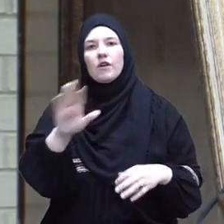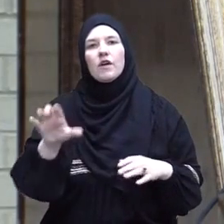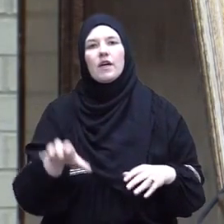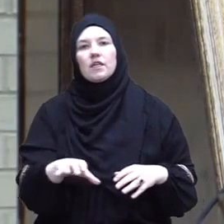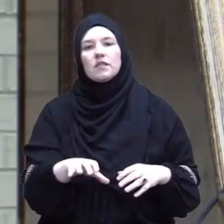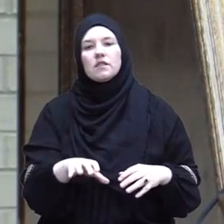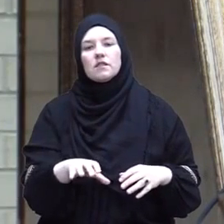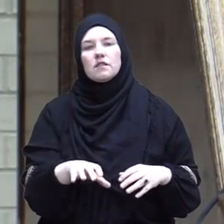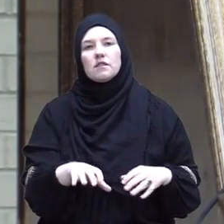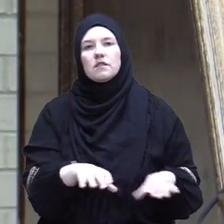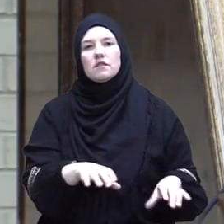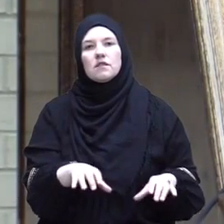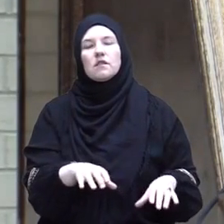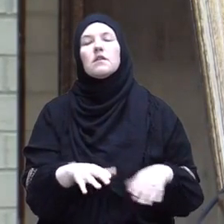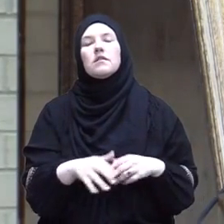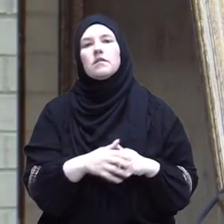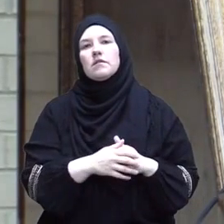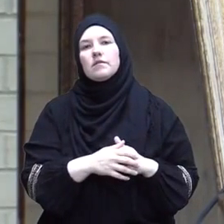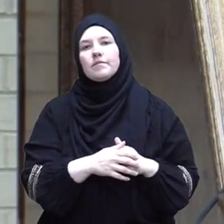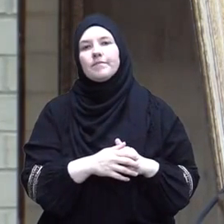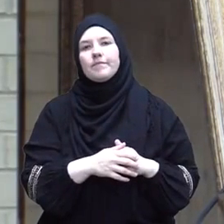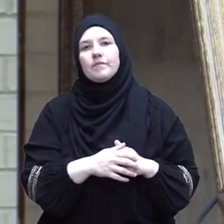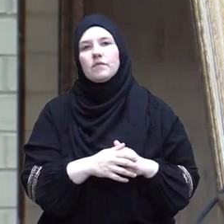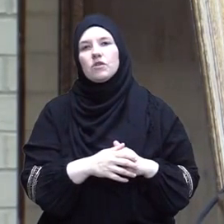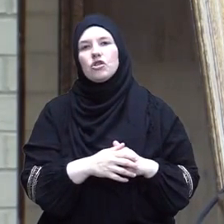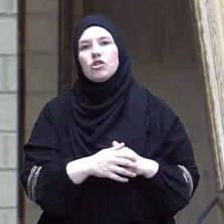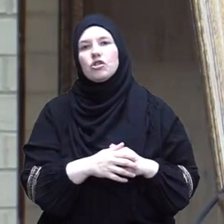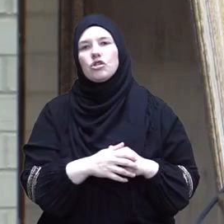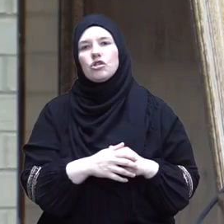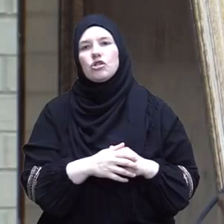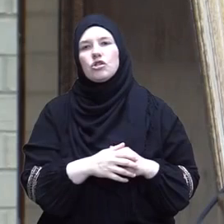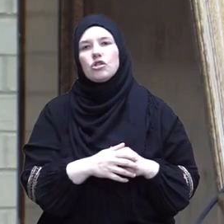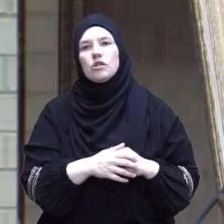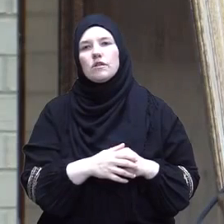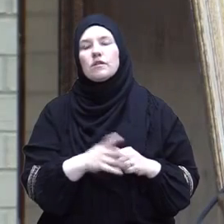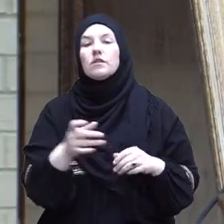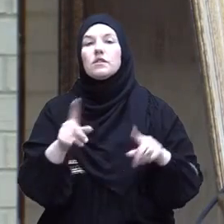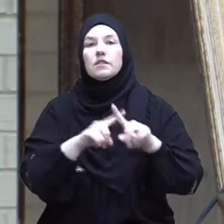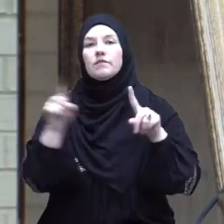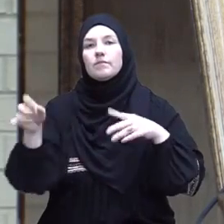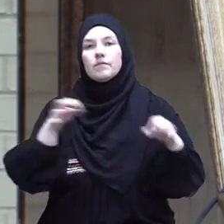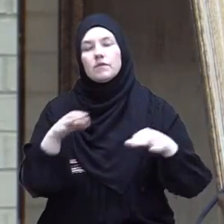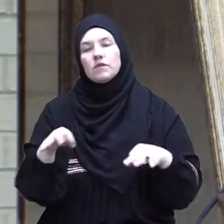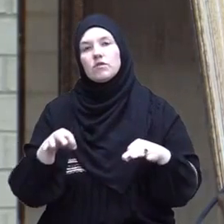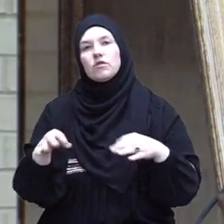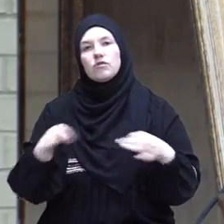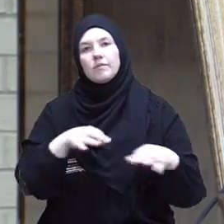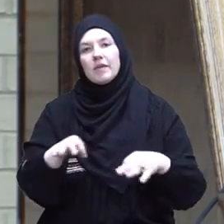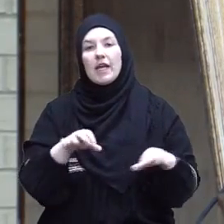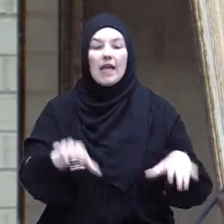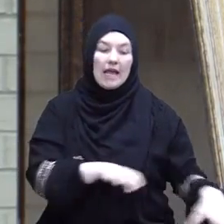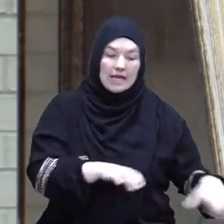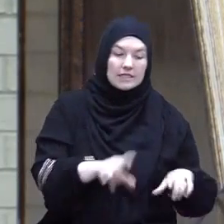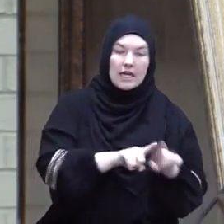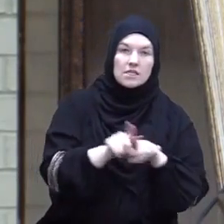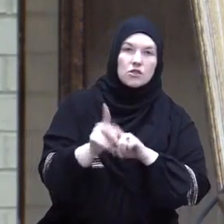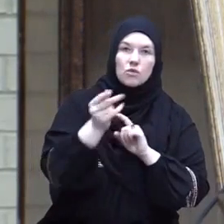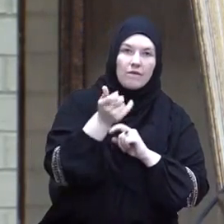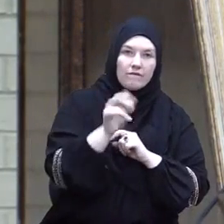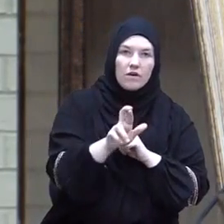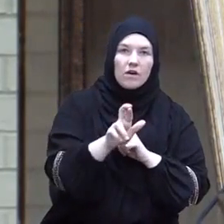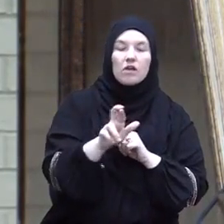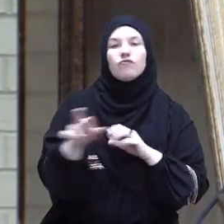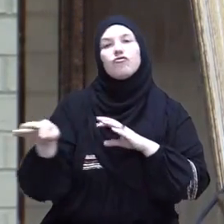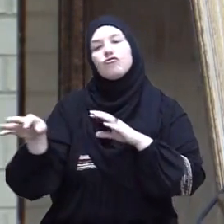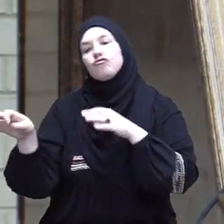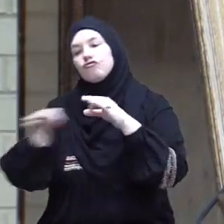act. I want you to pay attention. There's a difference between describing the act as kufr and